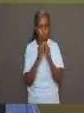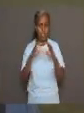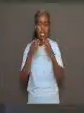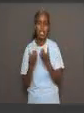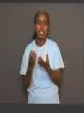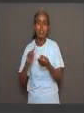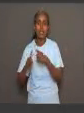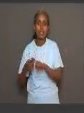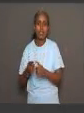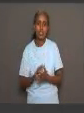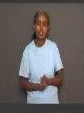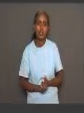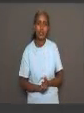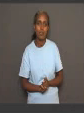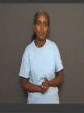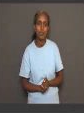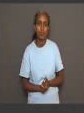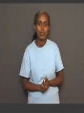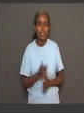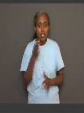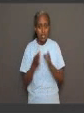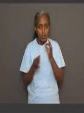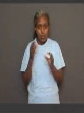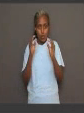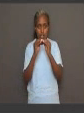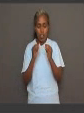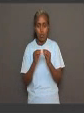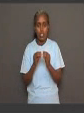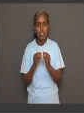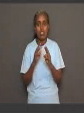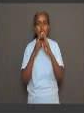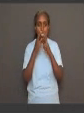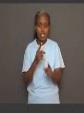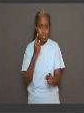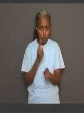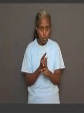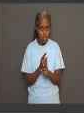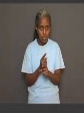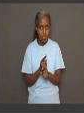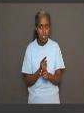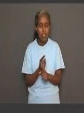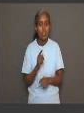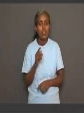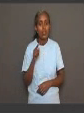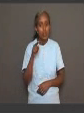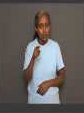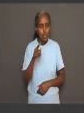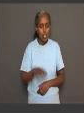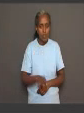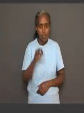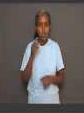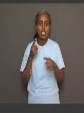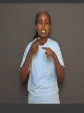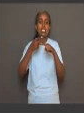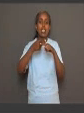classmates. If you calculated the answer correctly, you will have found the